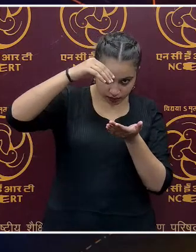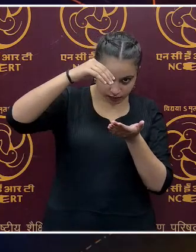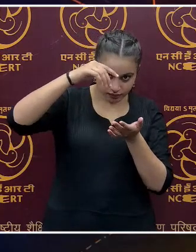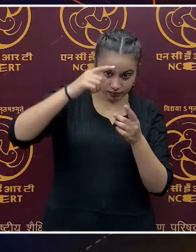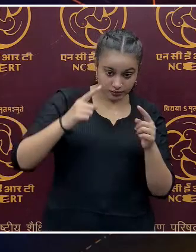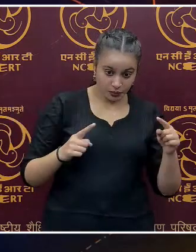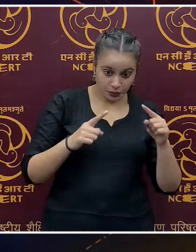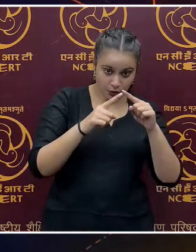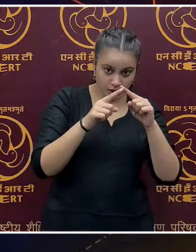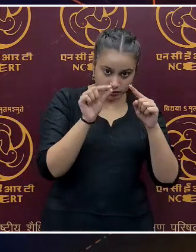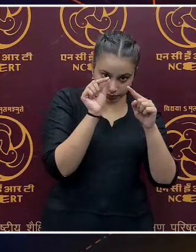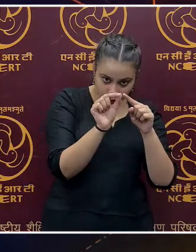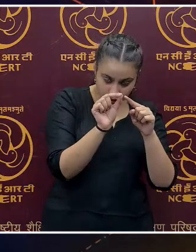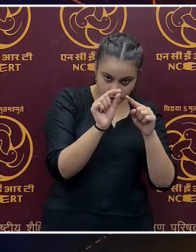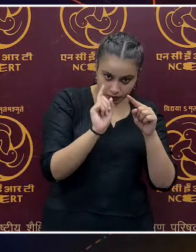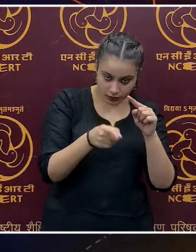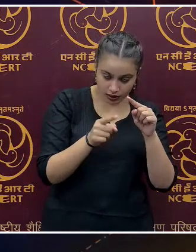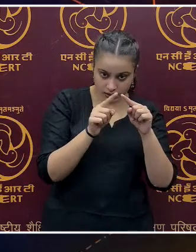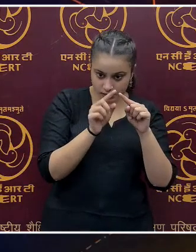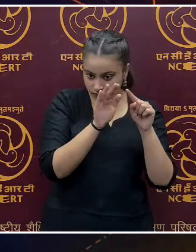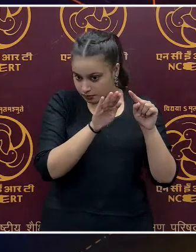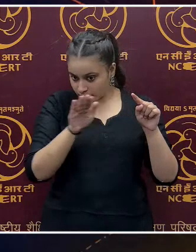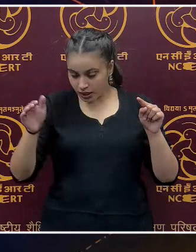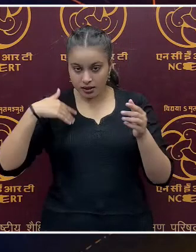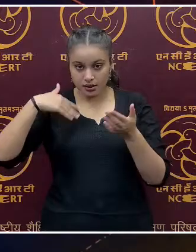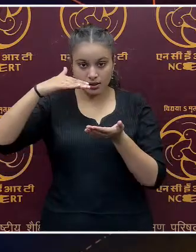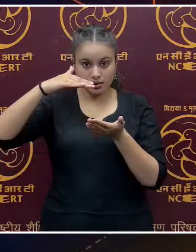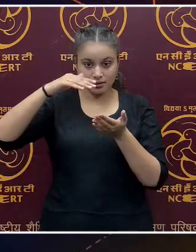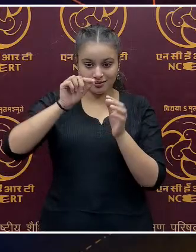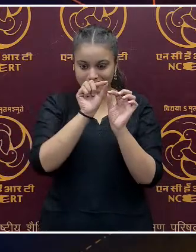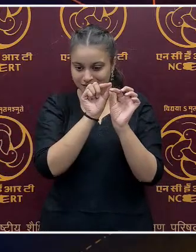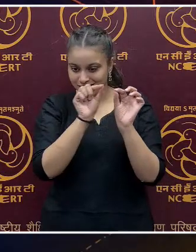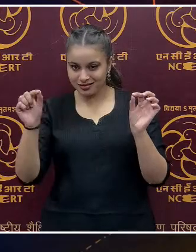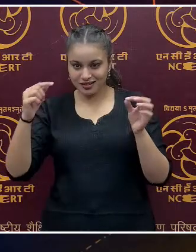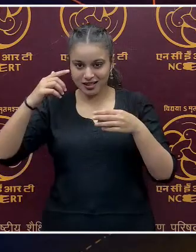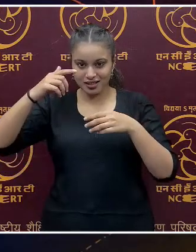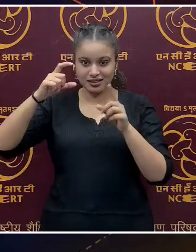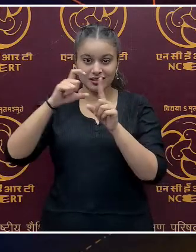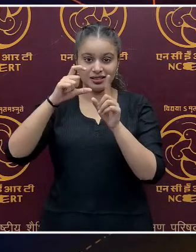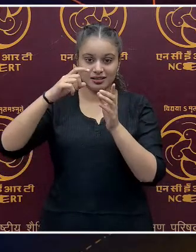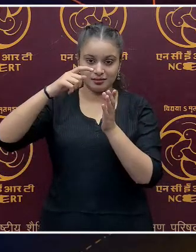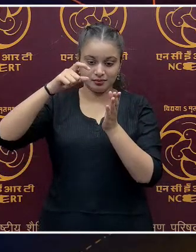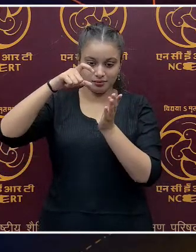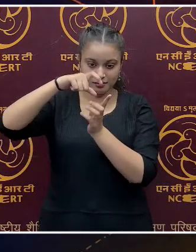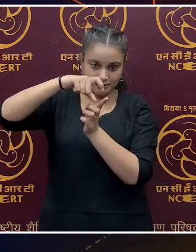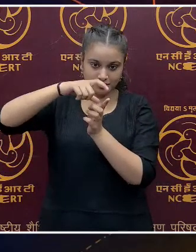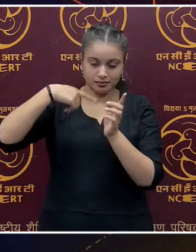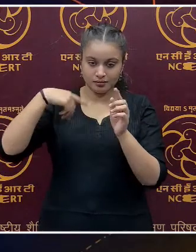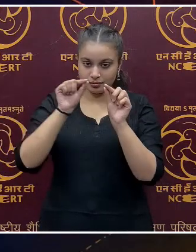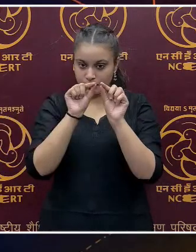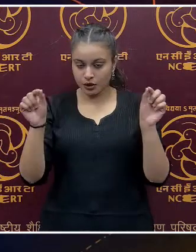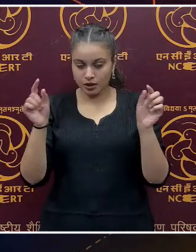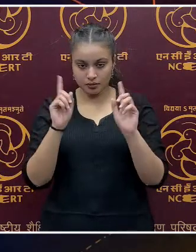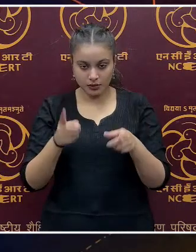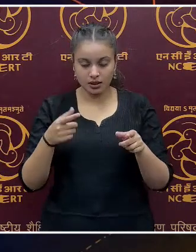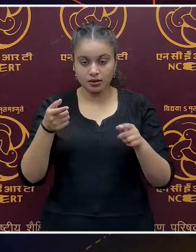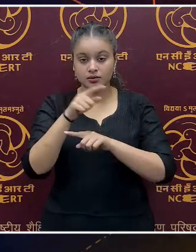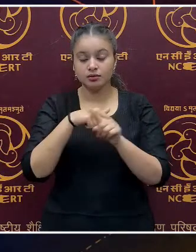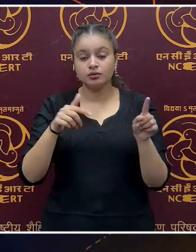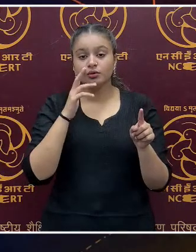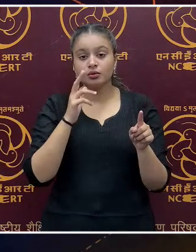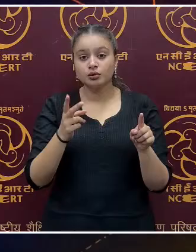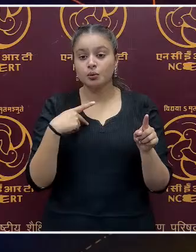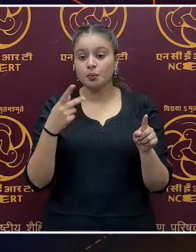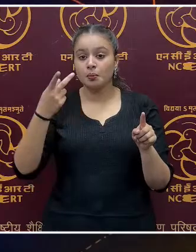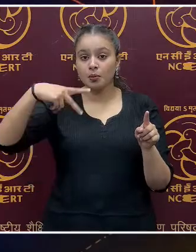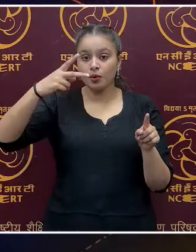the vertex and the baseline should be coincident with the arm OA. Now, once we ensure